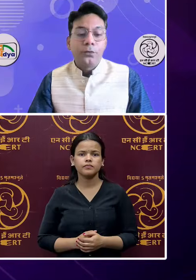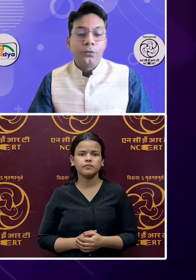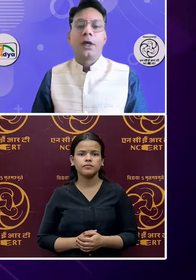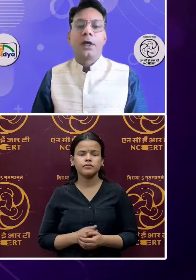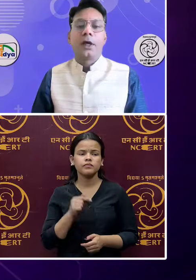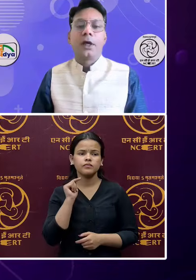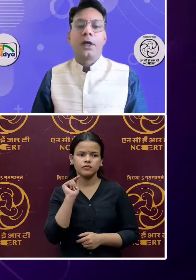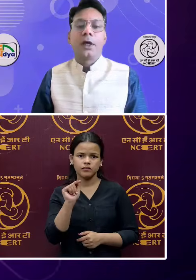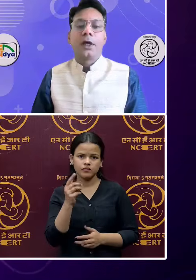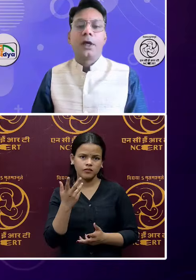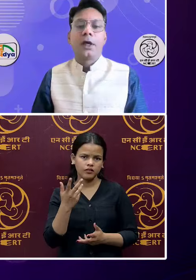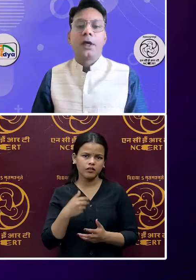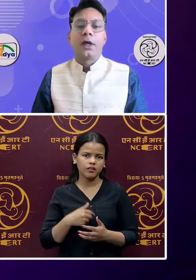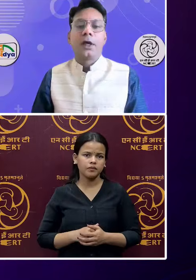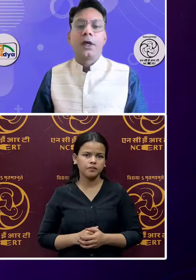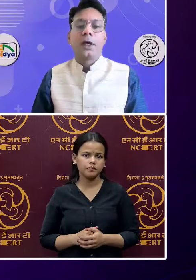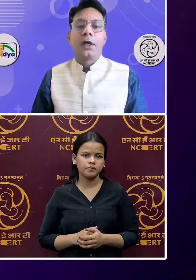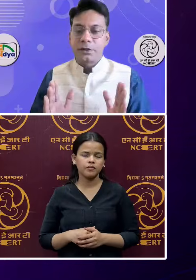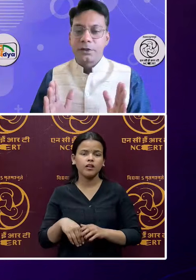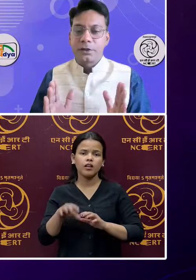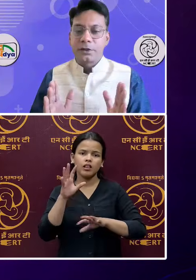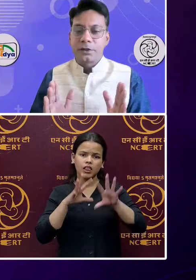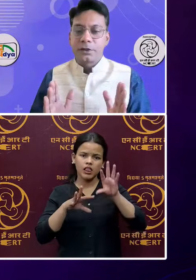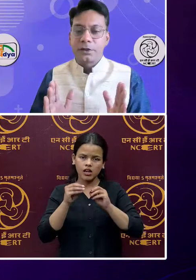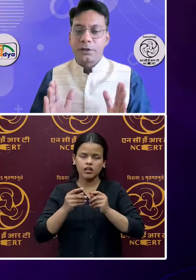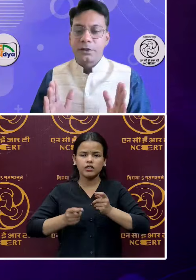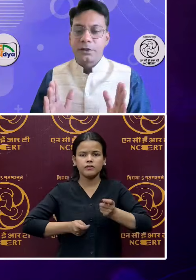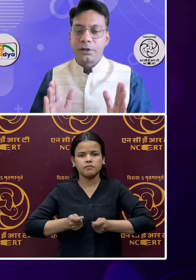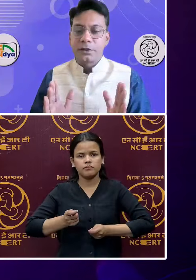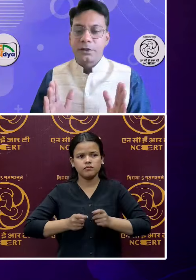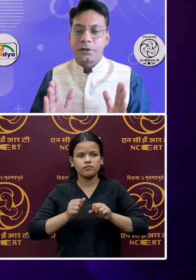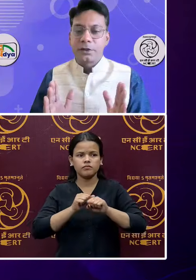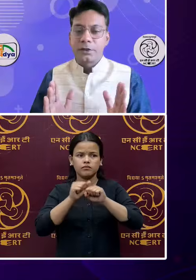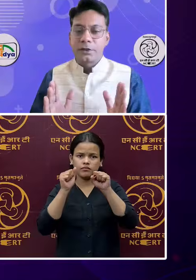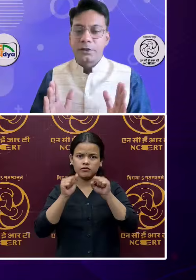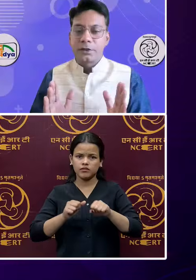This is the learning management system, and